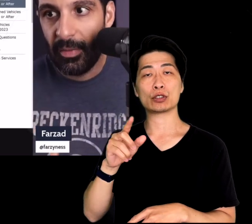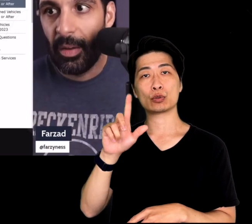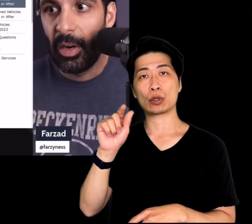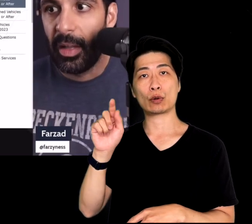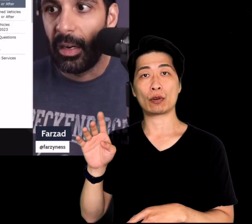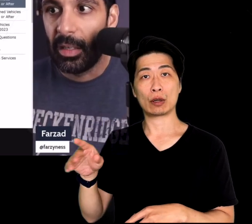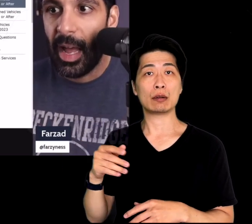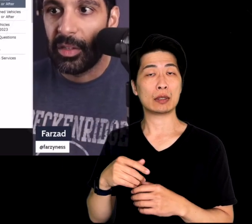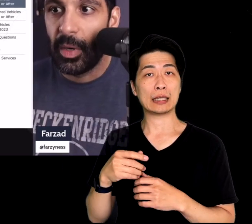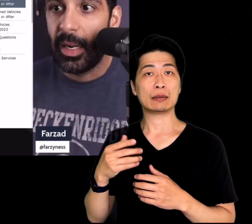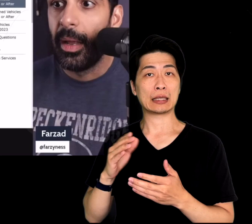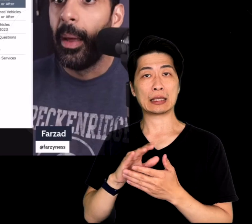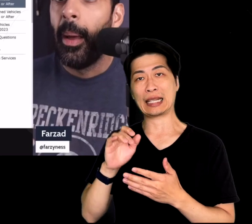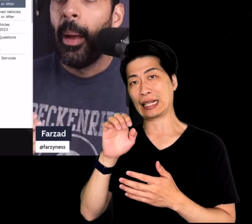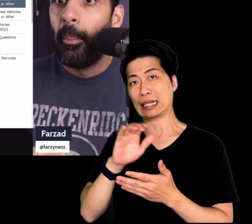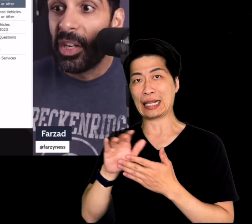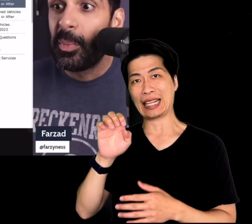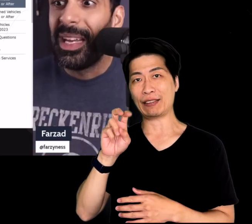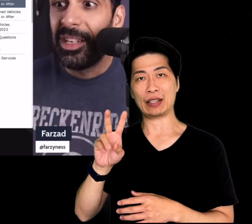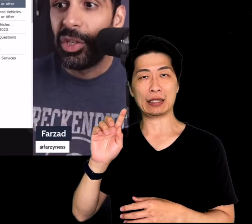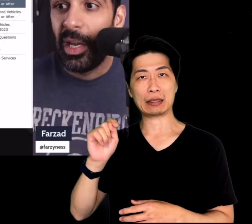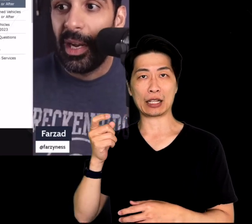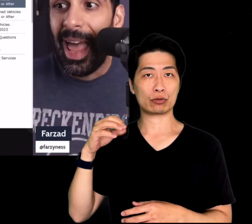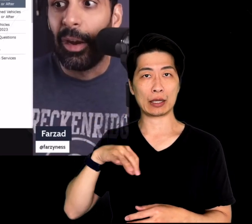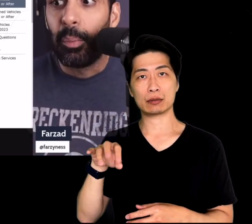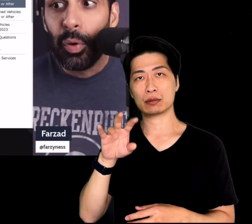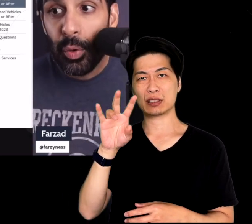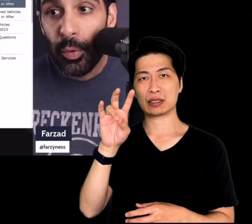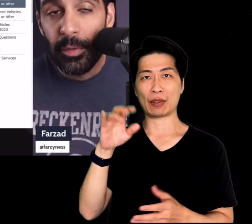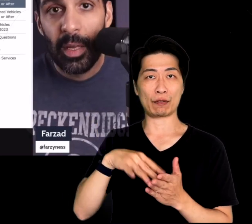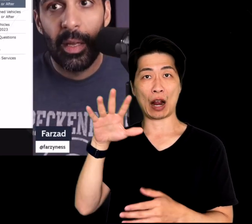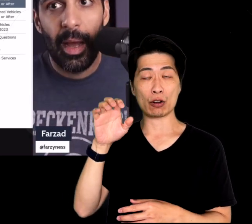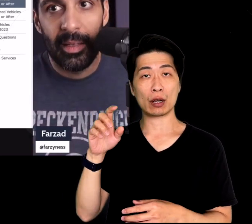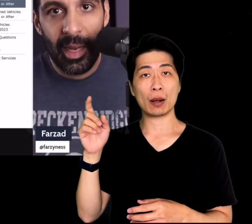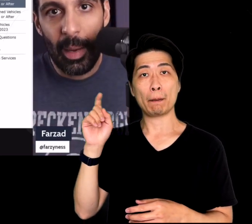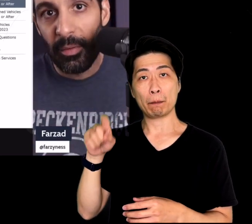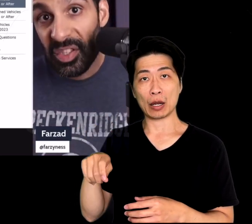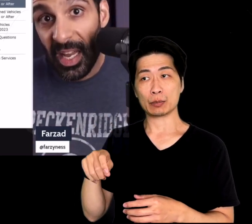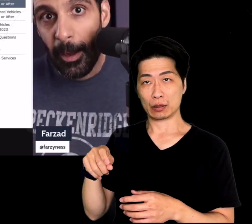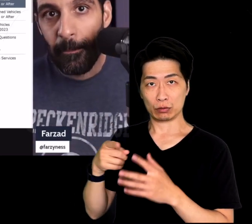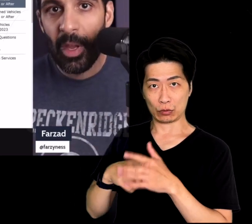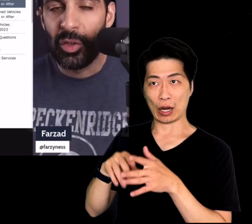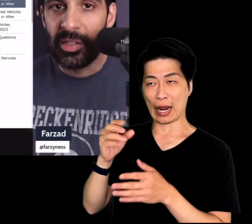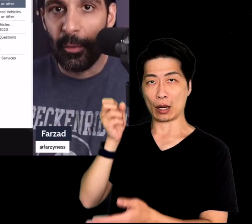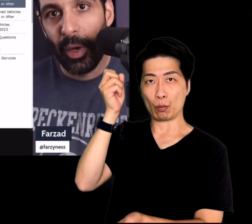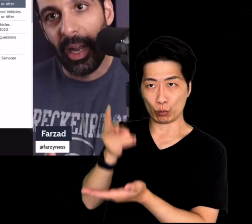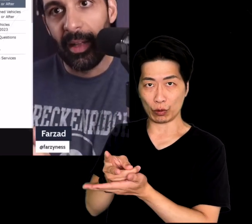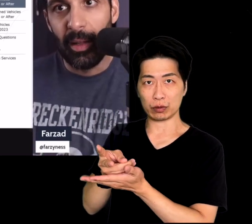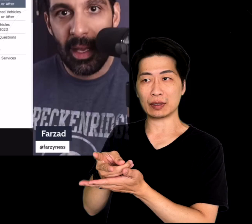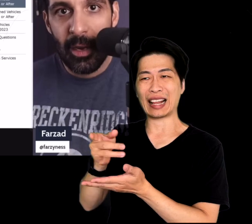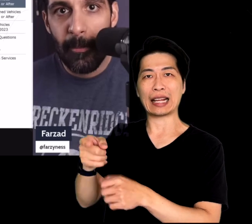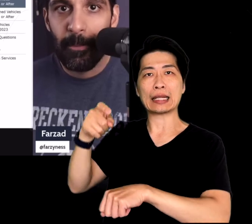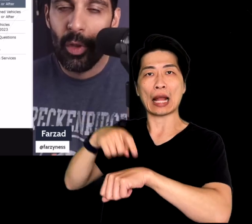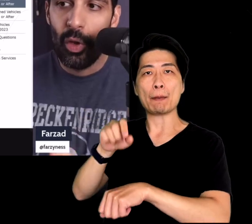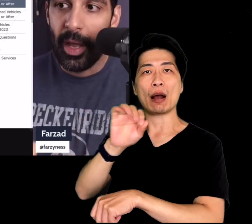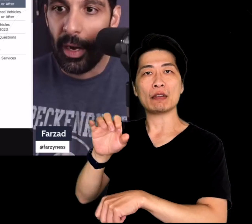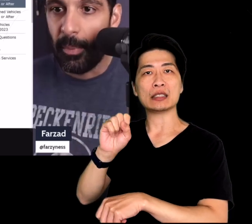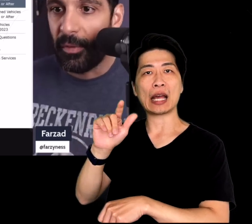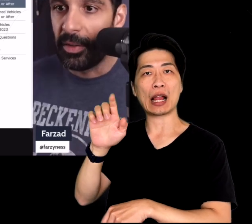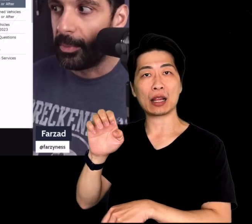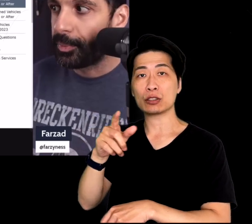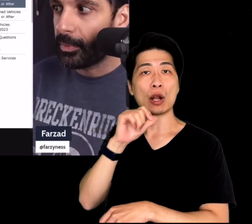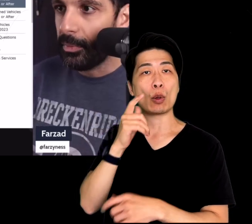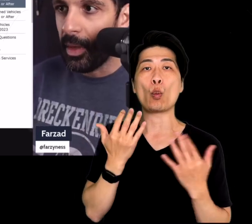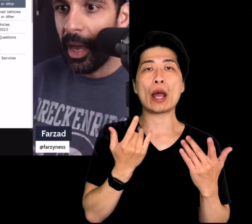that $7,500 tax credit, must be initiated and approved at the time of sale. So instead of waiting at the end of the year, you get it